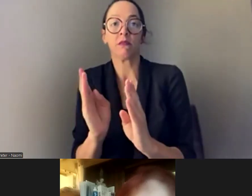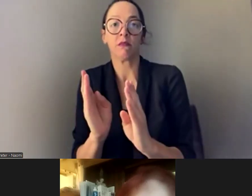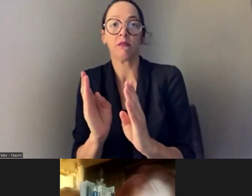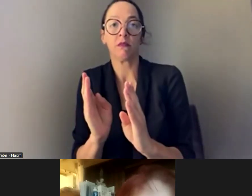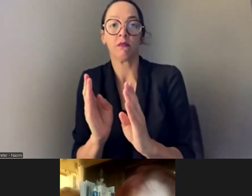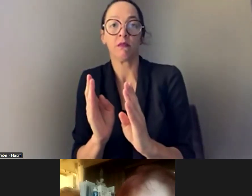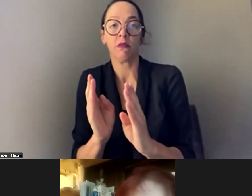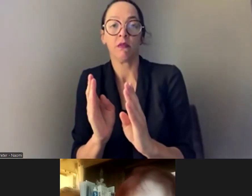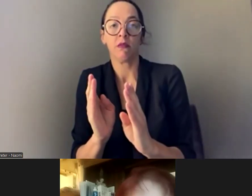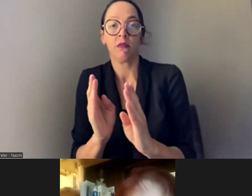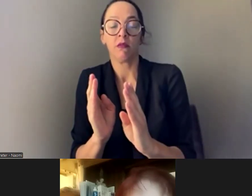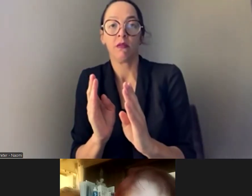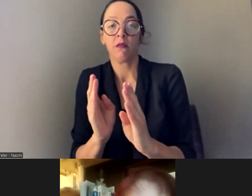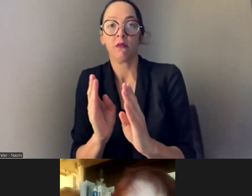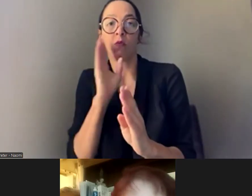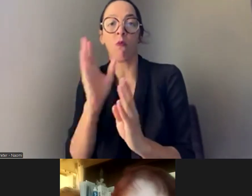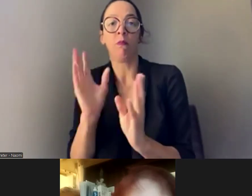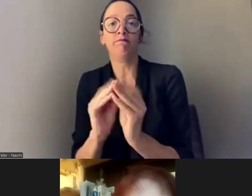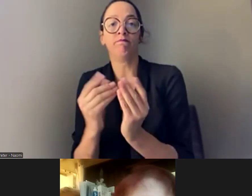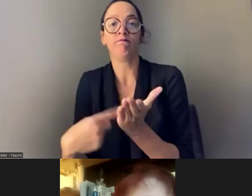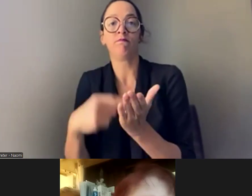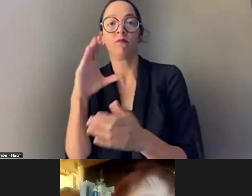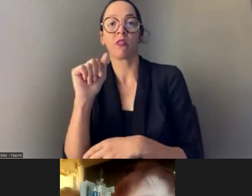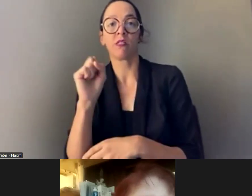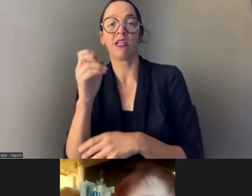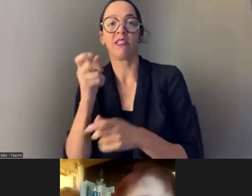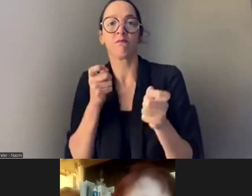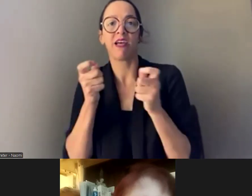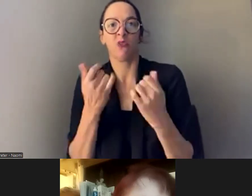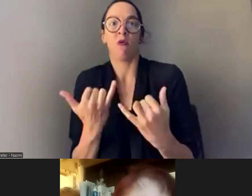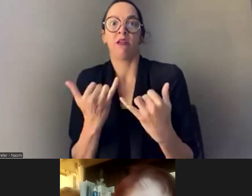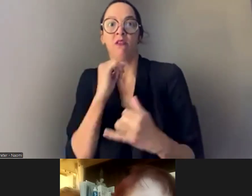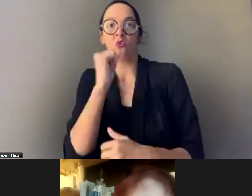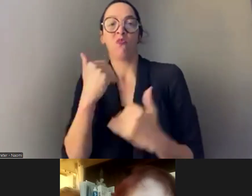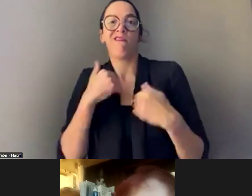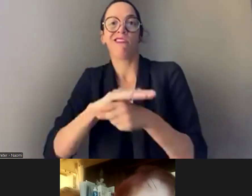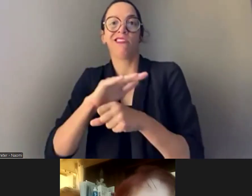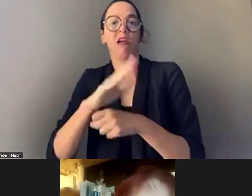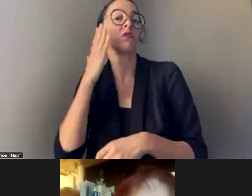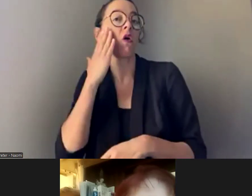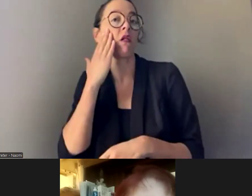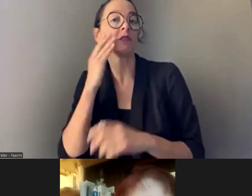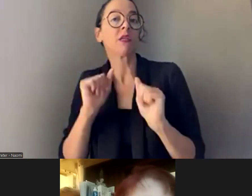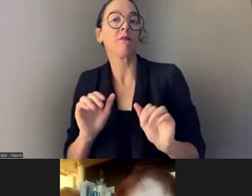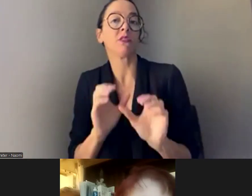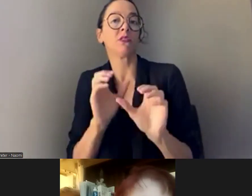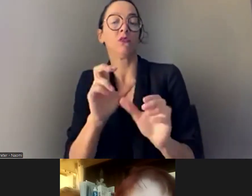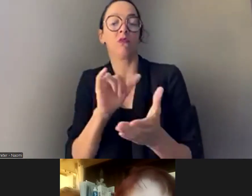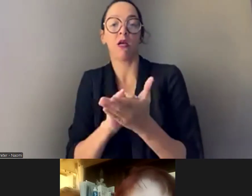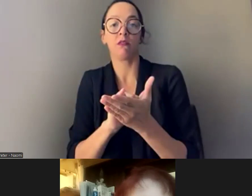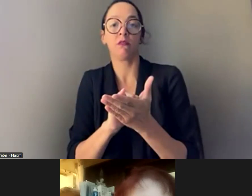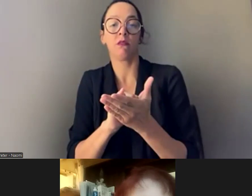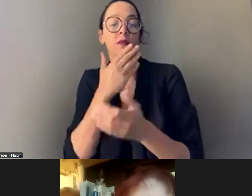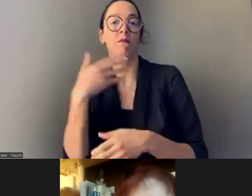case management. And right now they do not have the provisions or knowledge to be able to do that for those of us who are duals. And